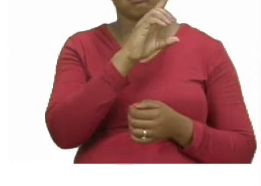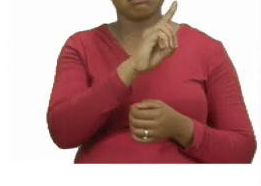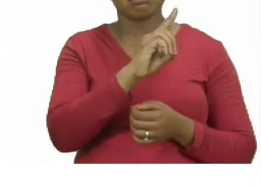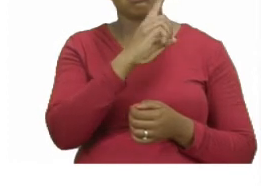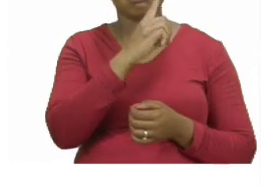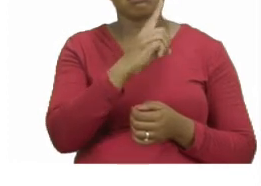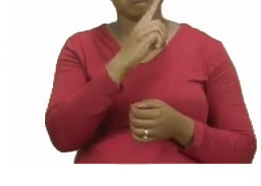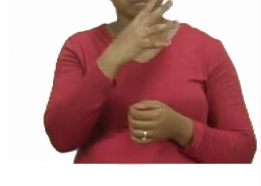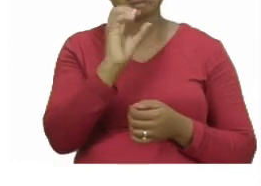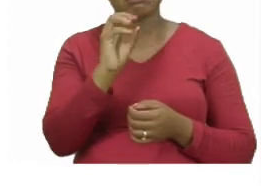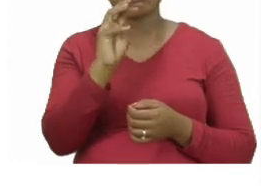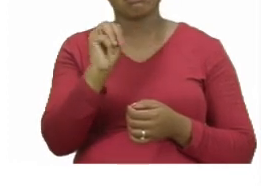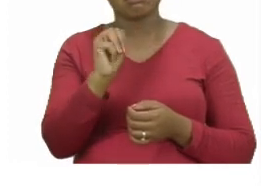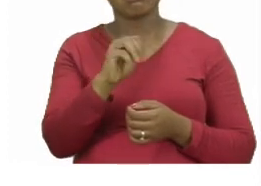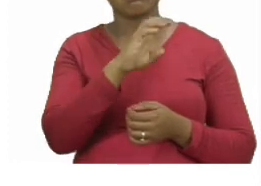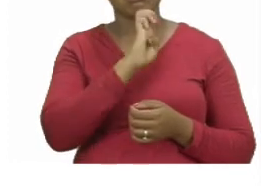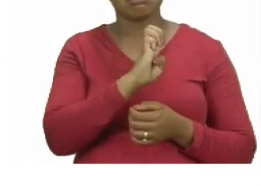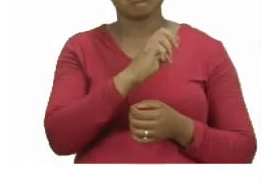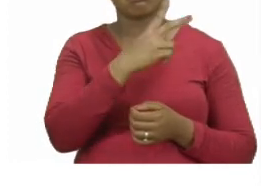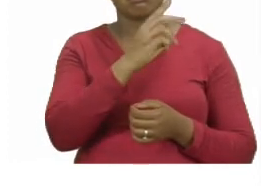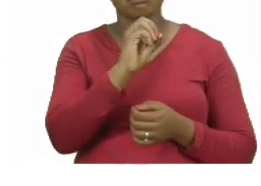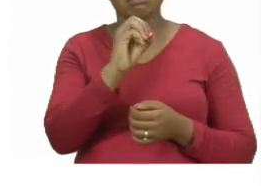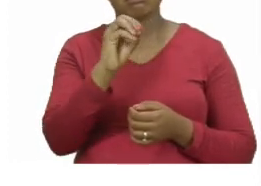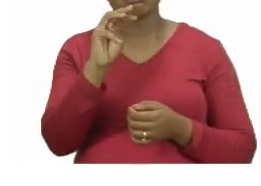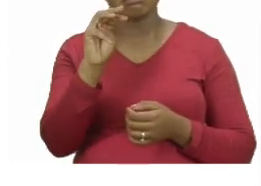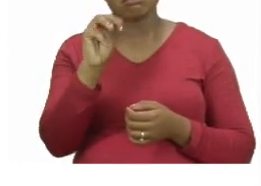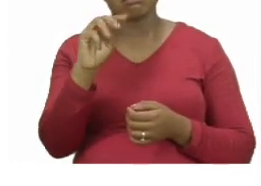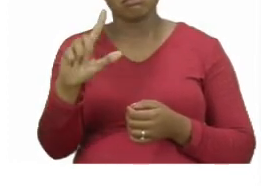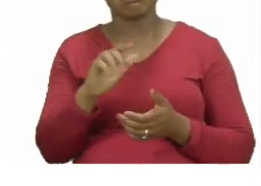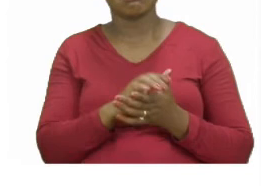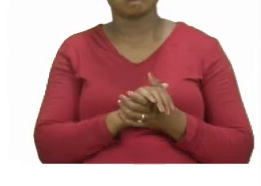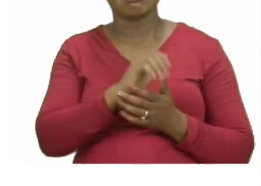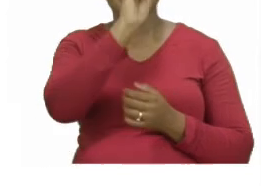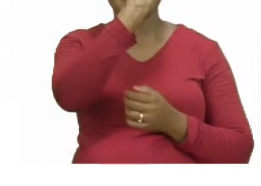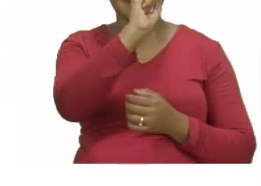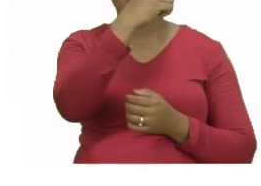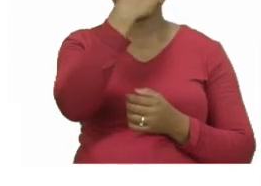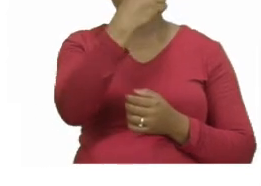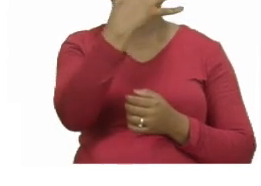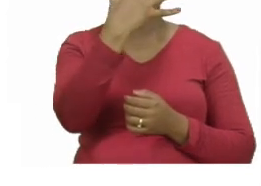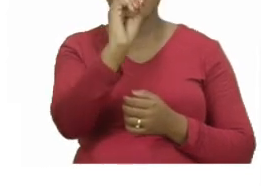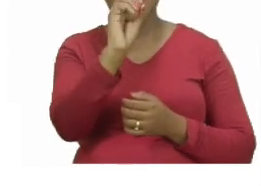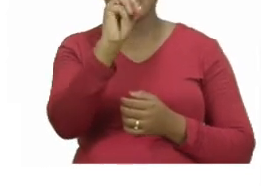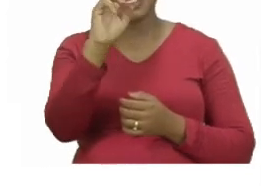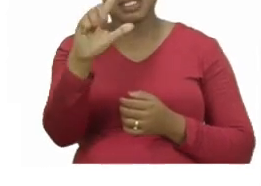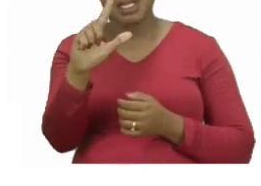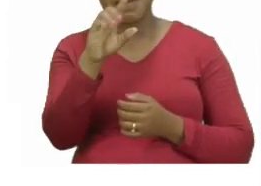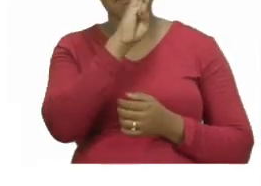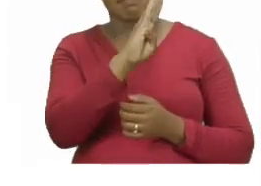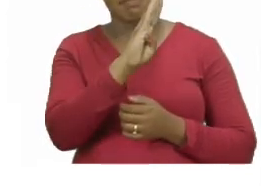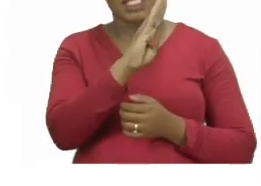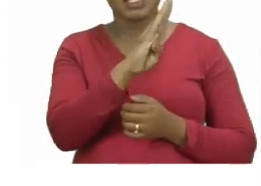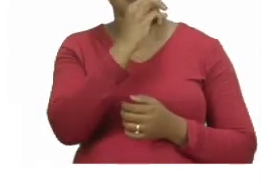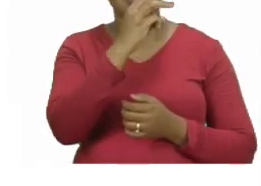150 milliliters. And E, 200 milliliters. So now we know